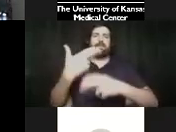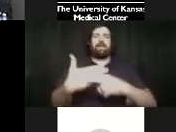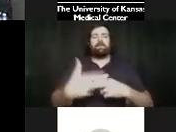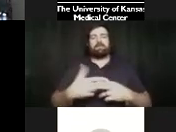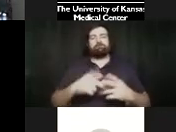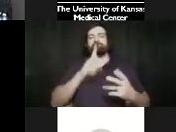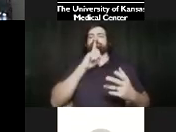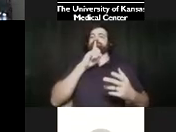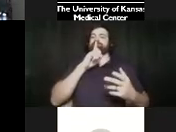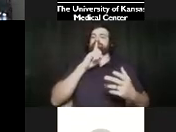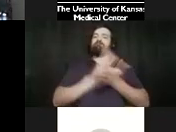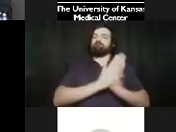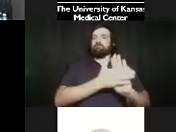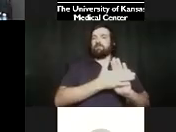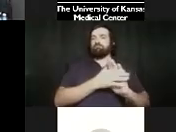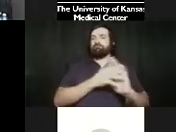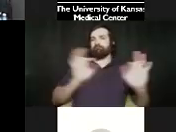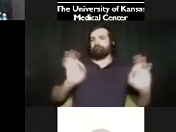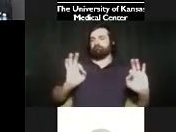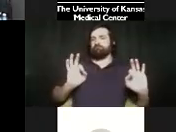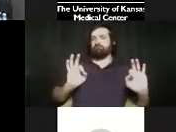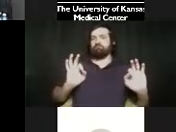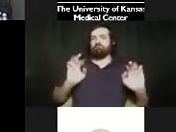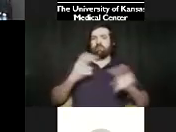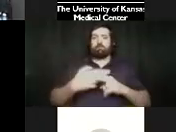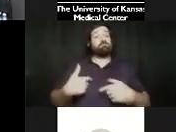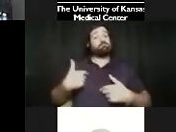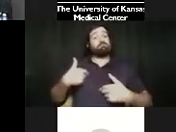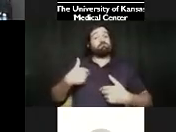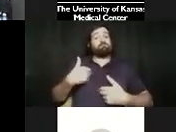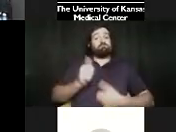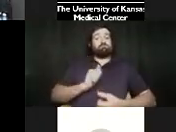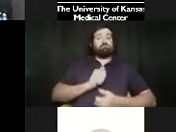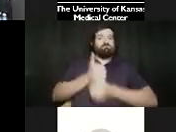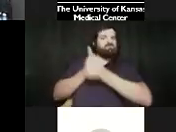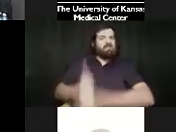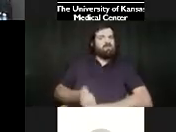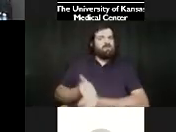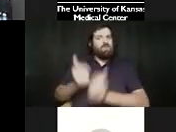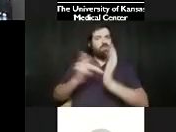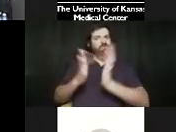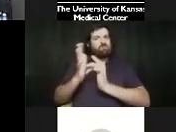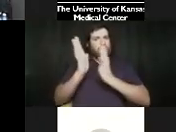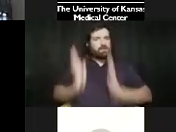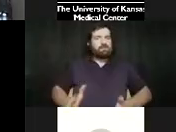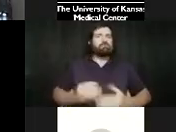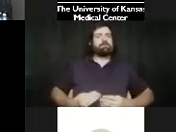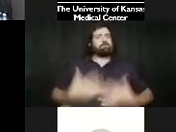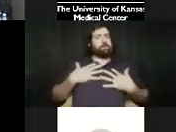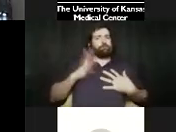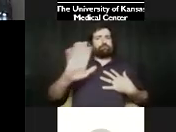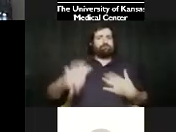on. I'm a follower of Christ. Personally, I'm inspired by the life of Christ in which